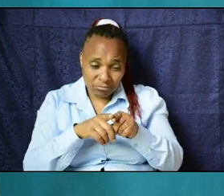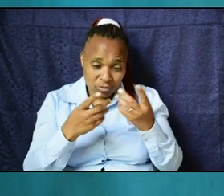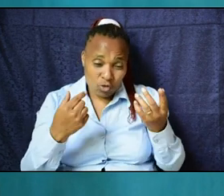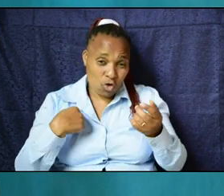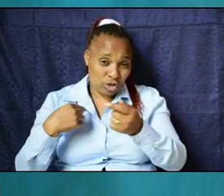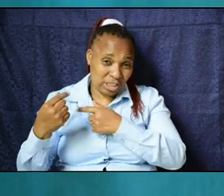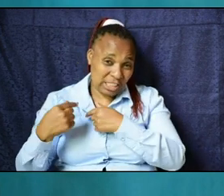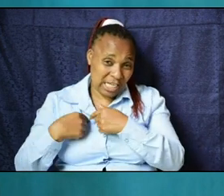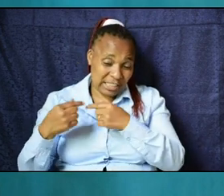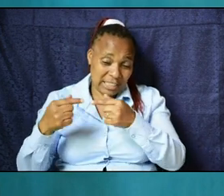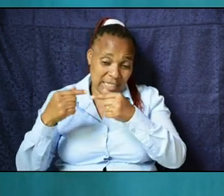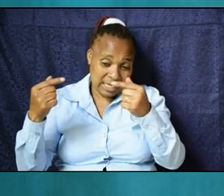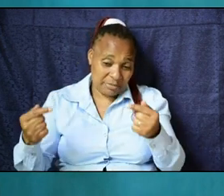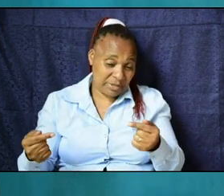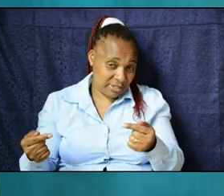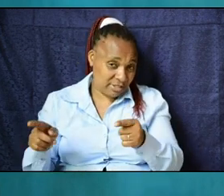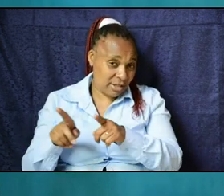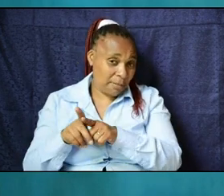as his enemies.